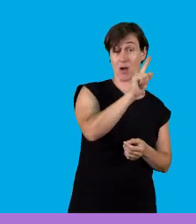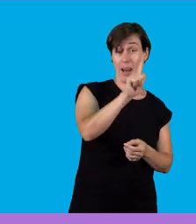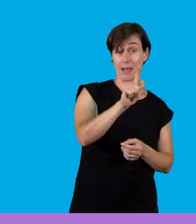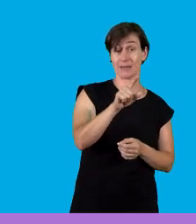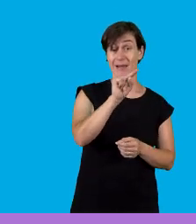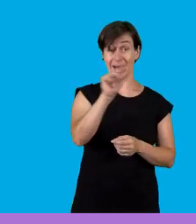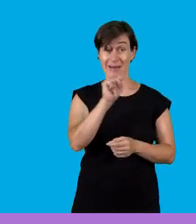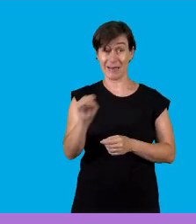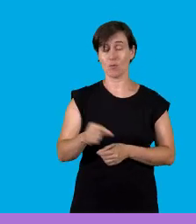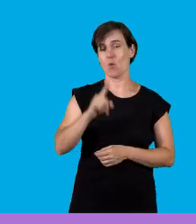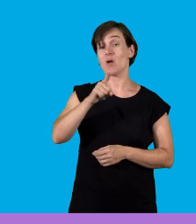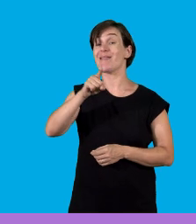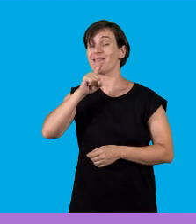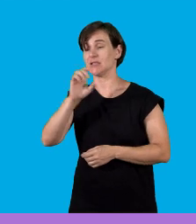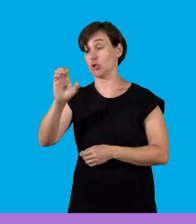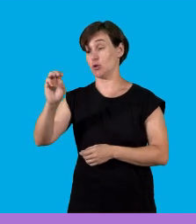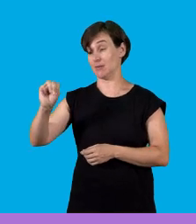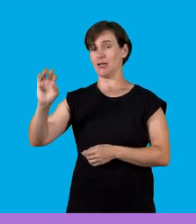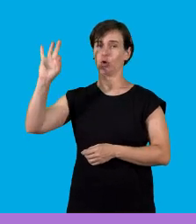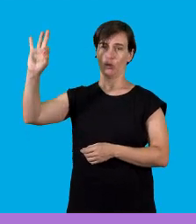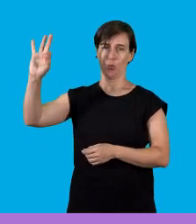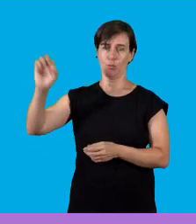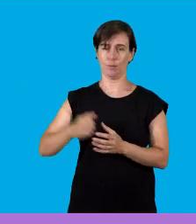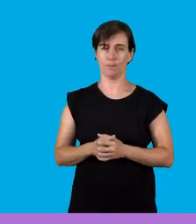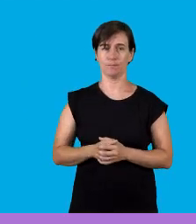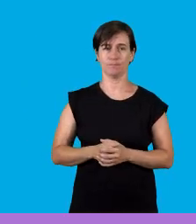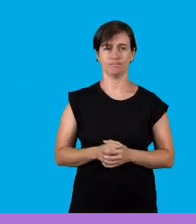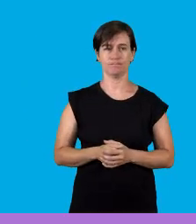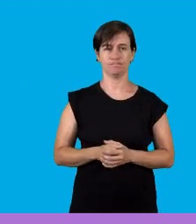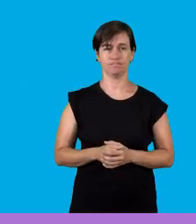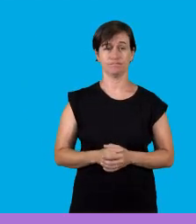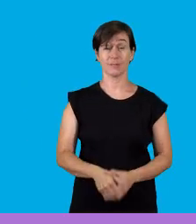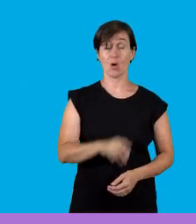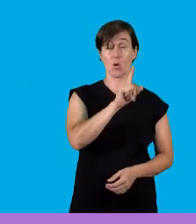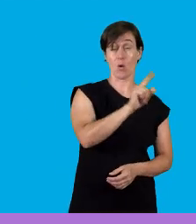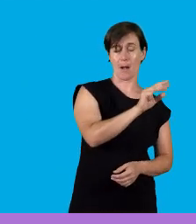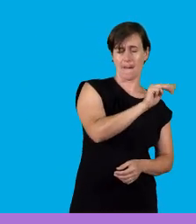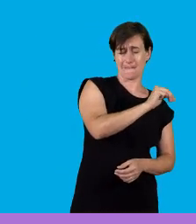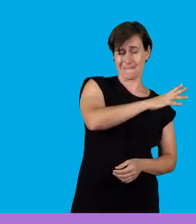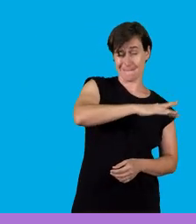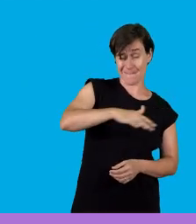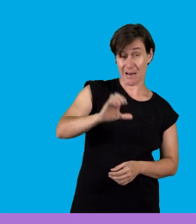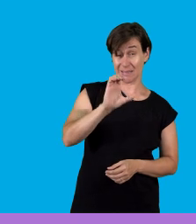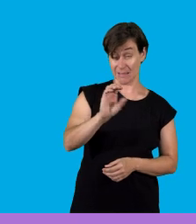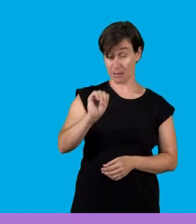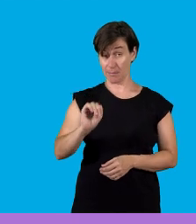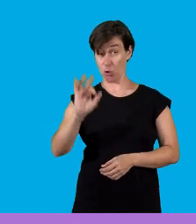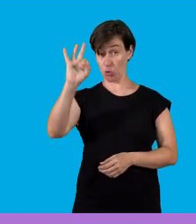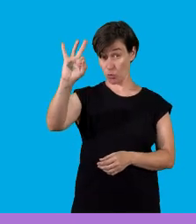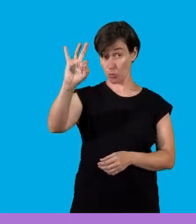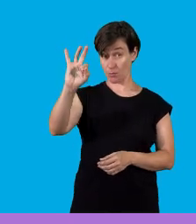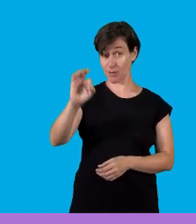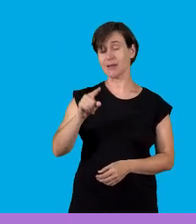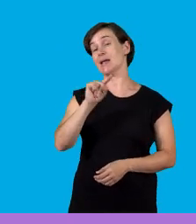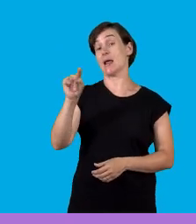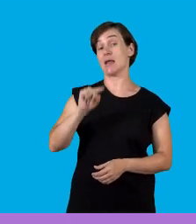equals 1,000 cubic centimeters. Also important is that 1 million cubic centimeters